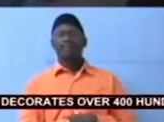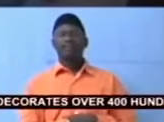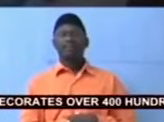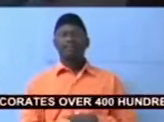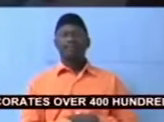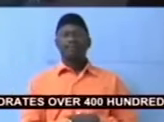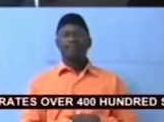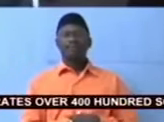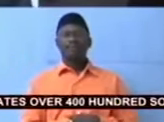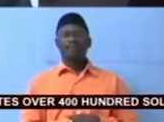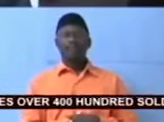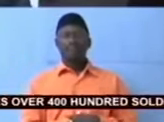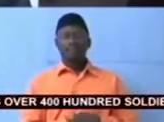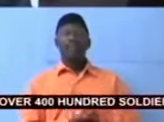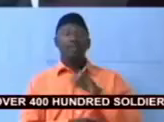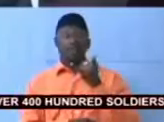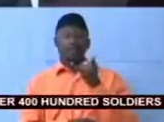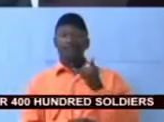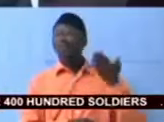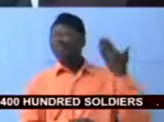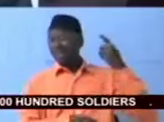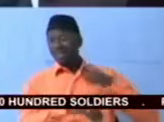we were living at a time